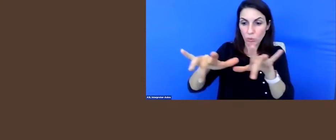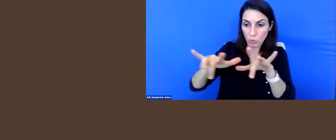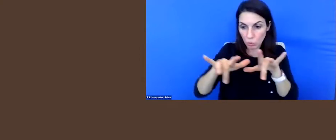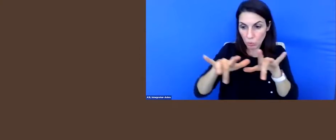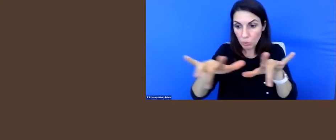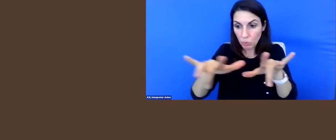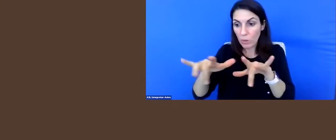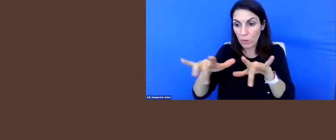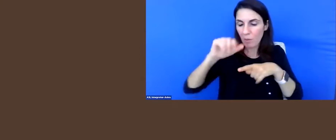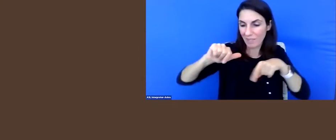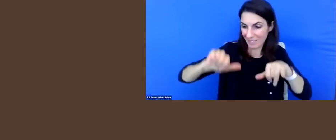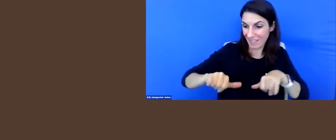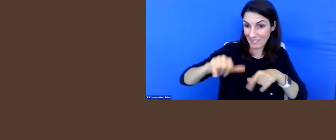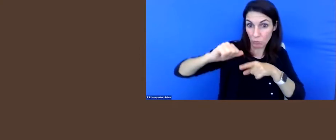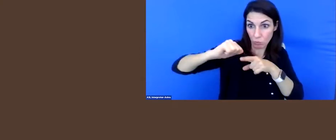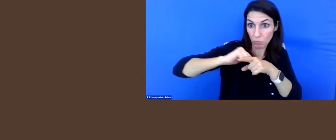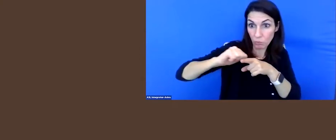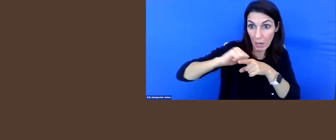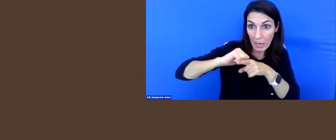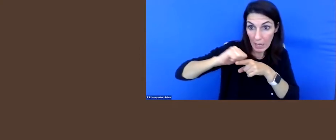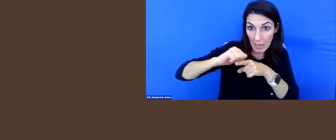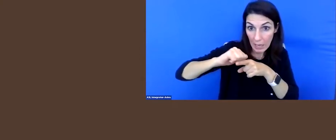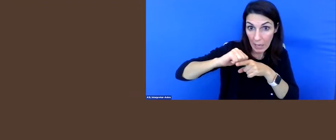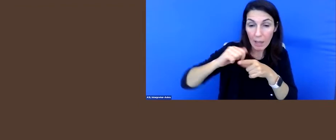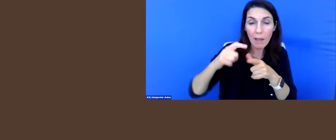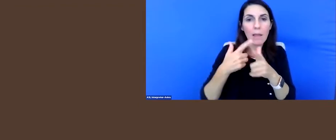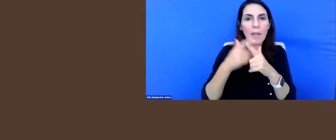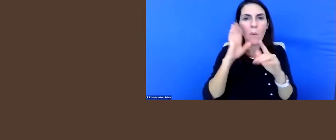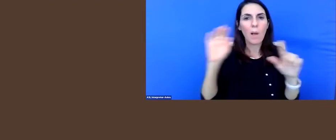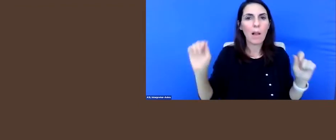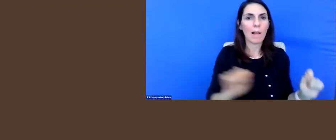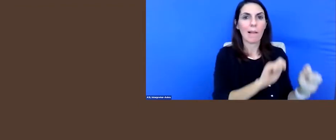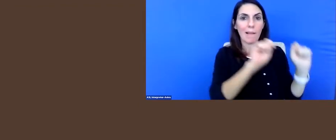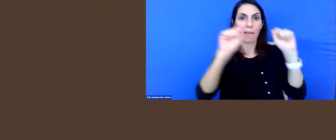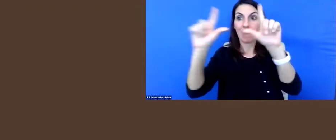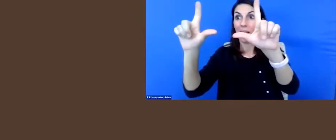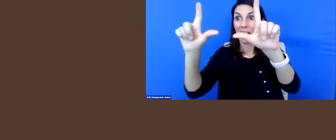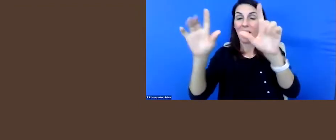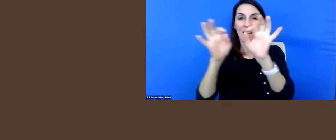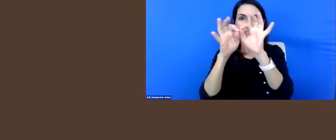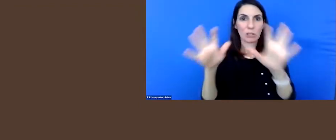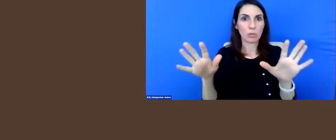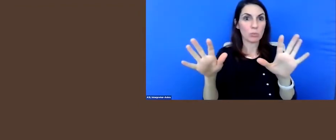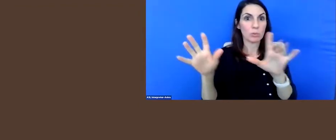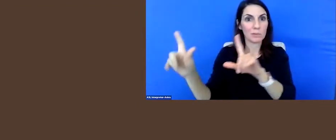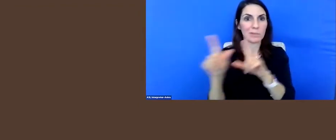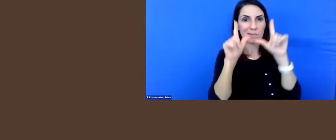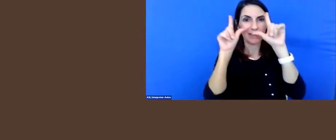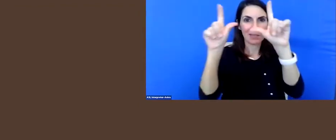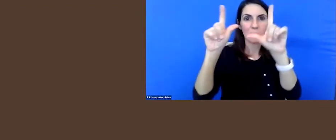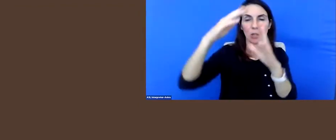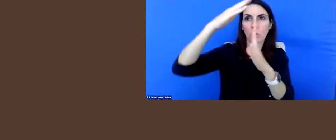of the training and have room to embed the interpreter in the top